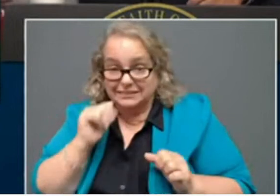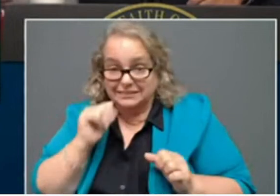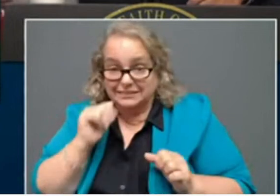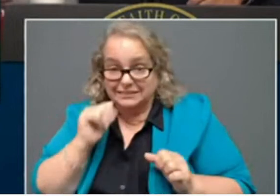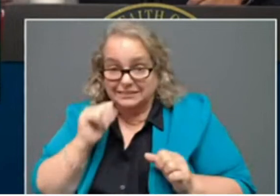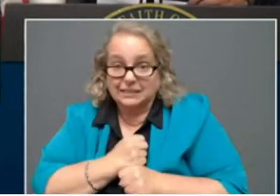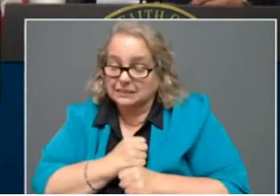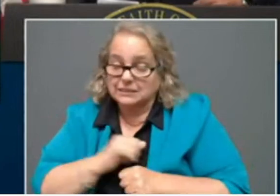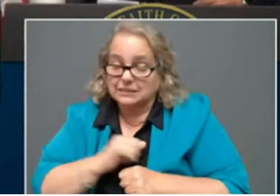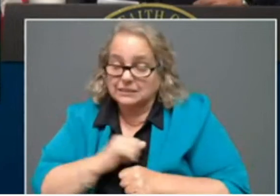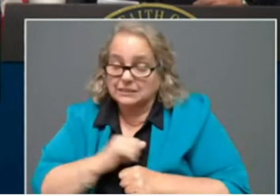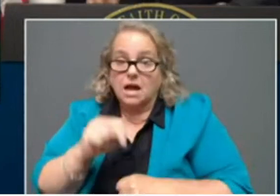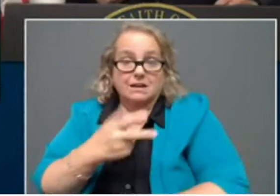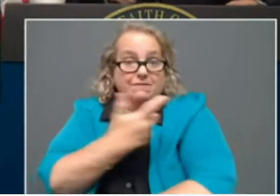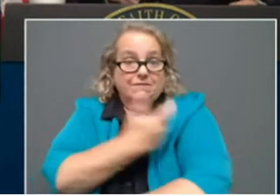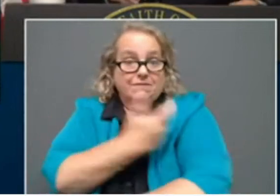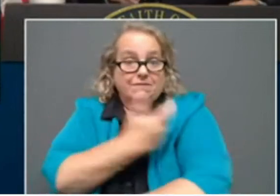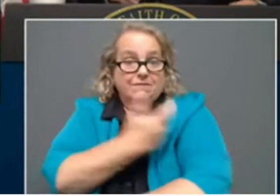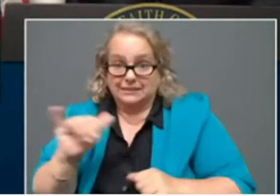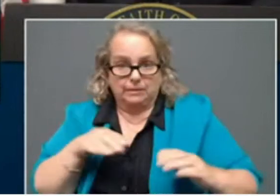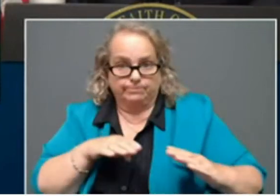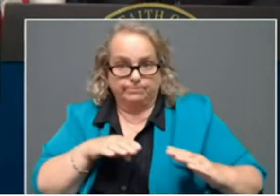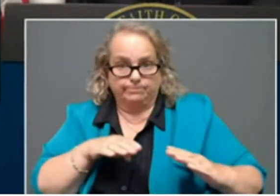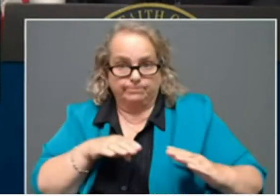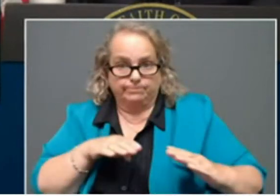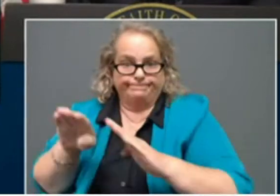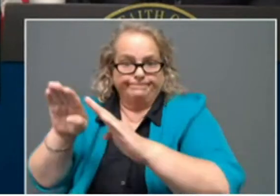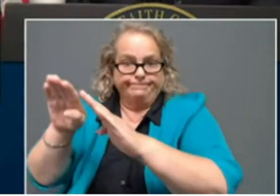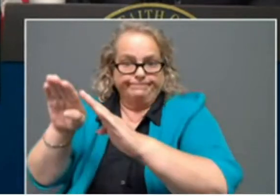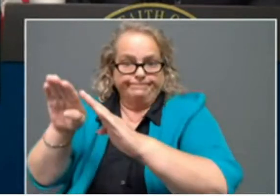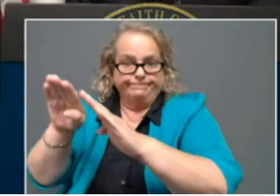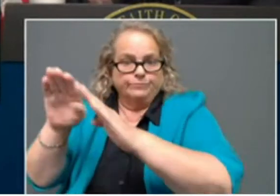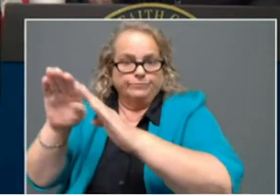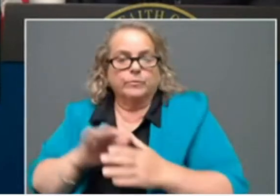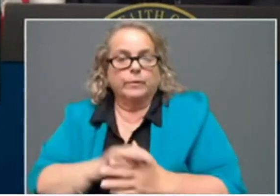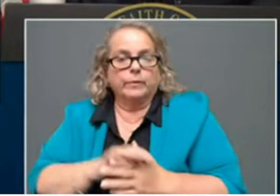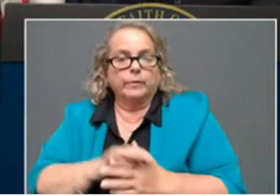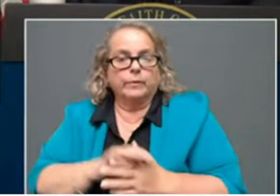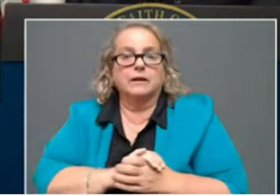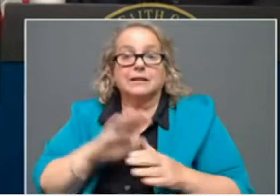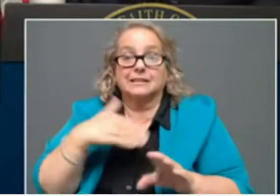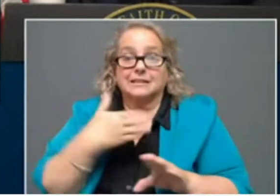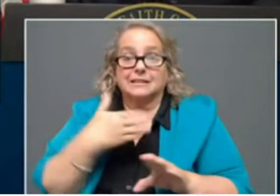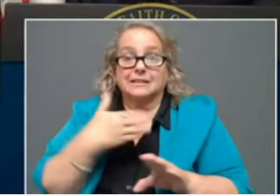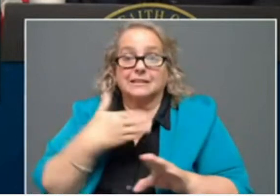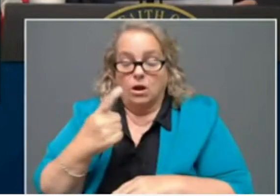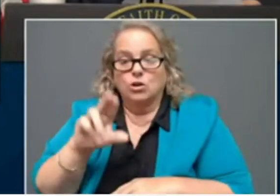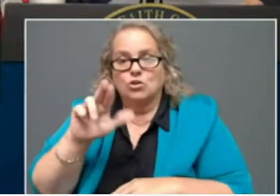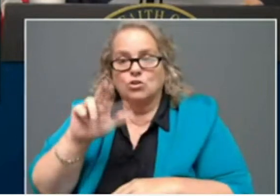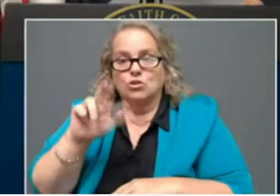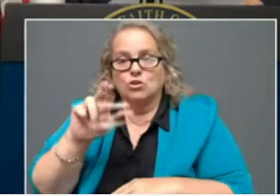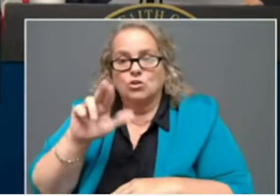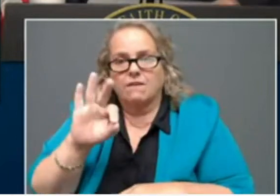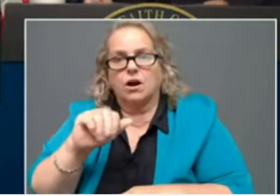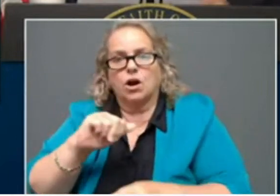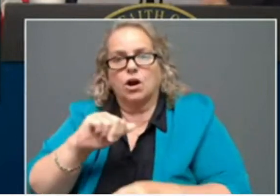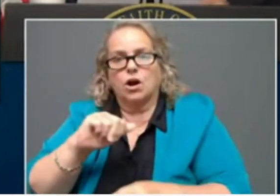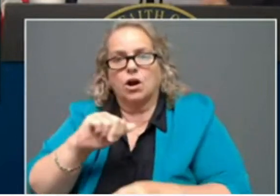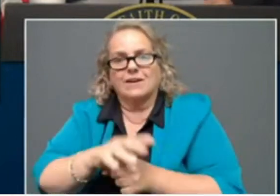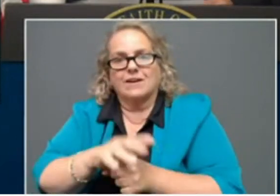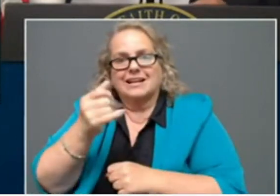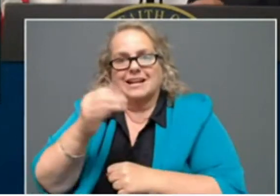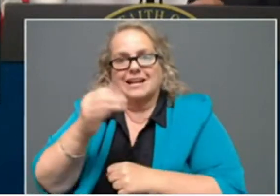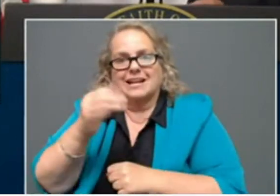All right, the next one that we were going to look at briefly, the rate of COVID-19 cases and vaccinations. I'm going to let Dr.